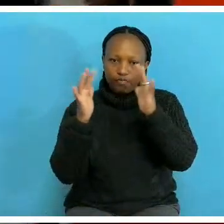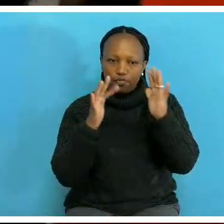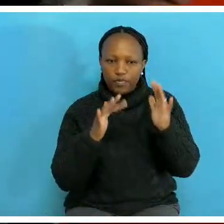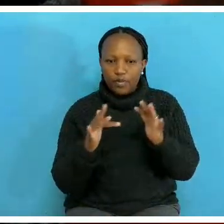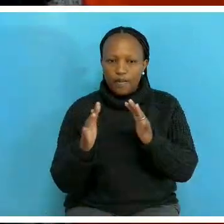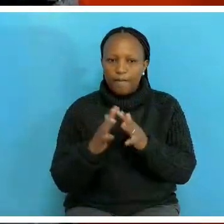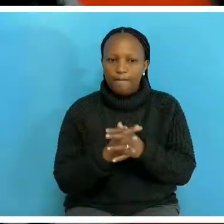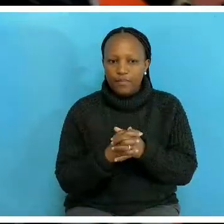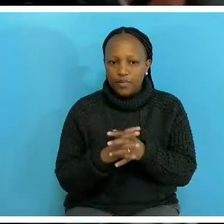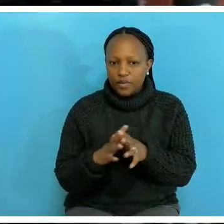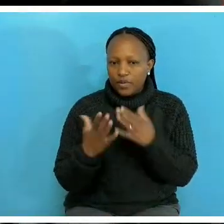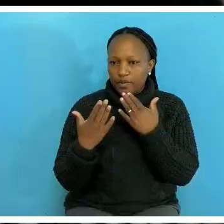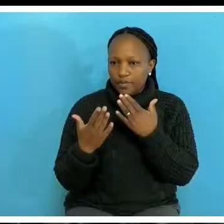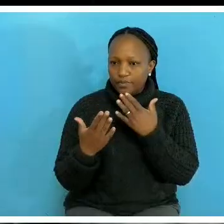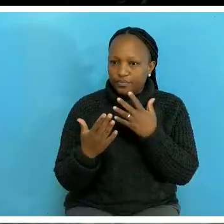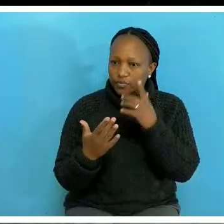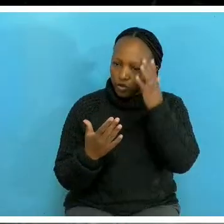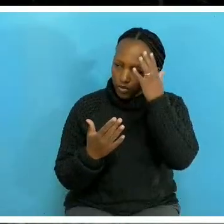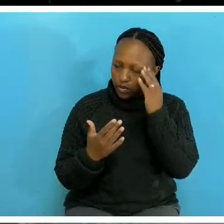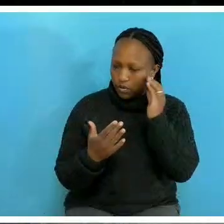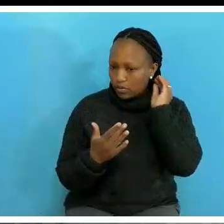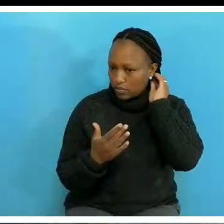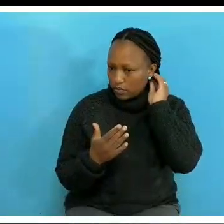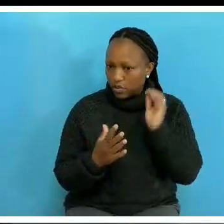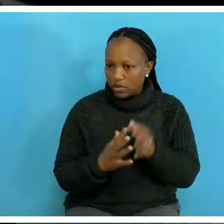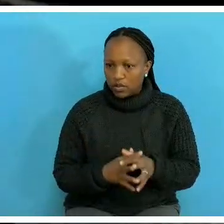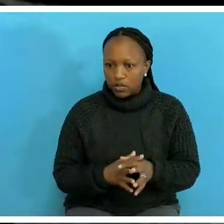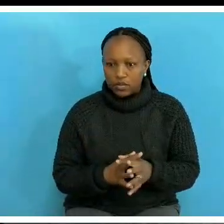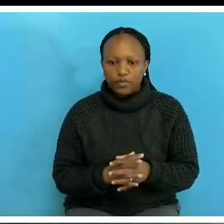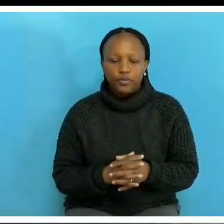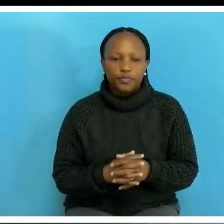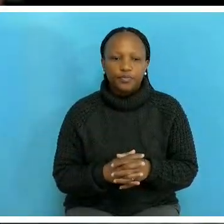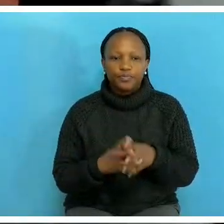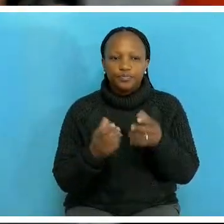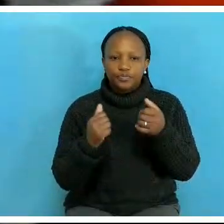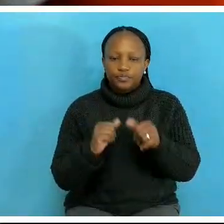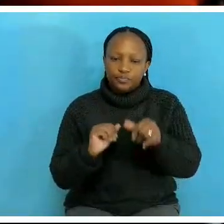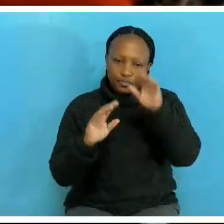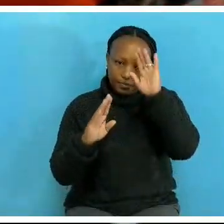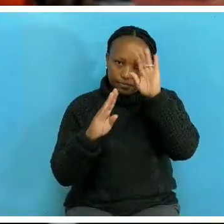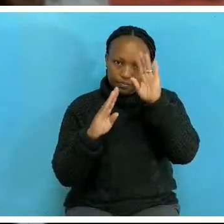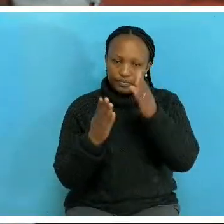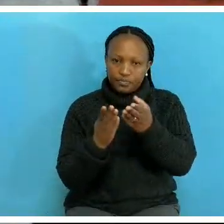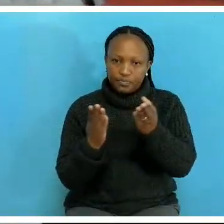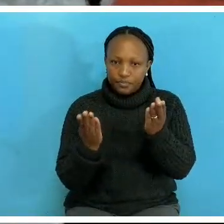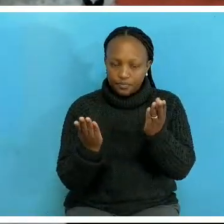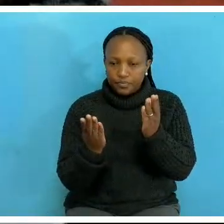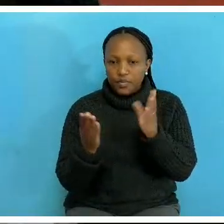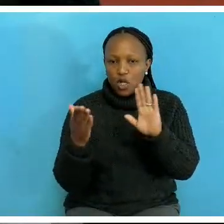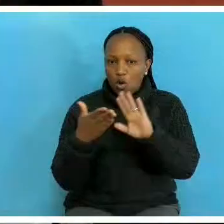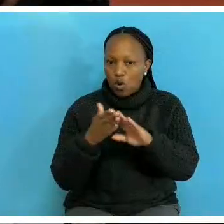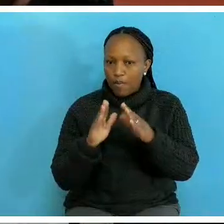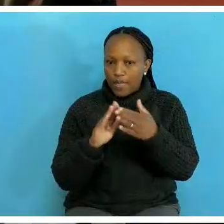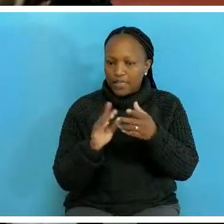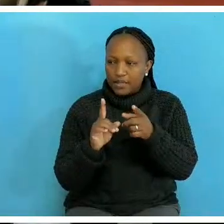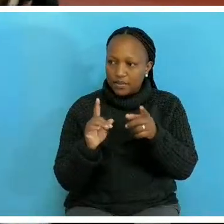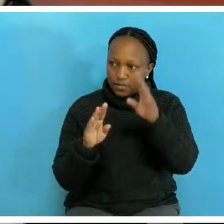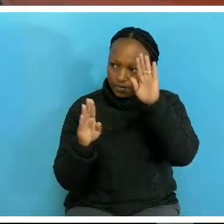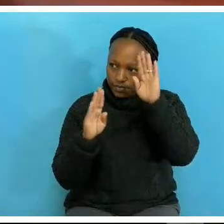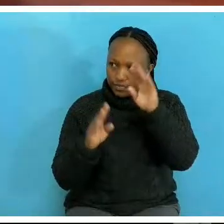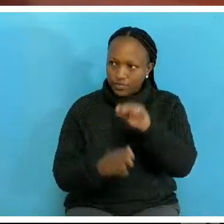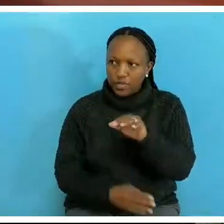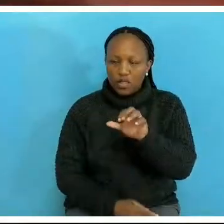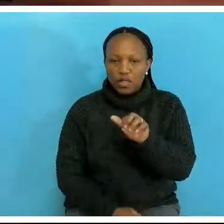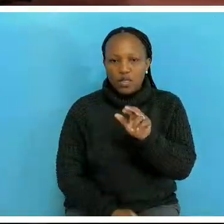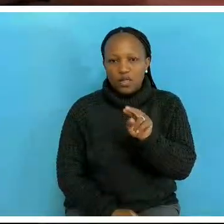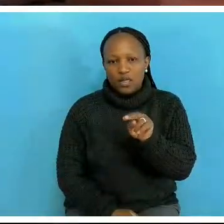Thank you very much. So noted. The next person. Good day, everyone. Good day, community. I'm Annabelle Duarte